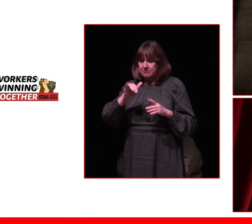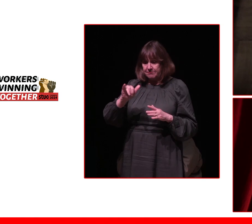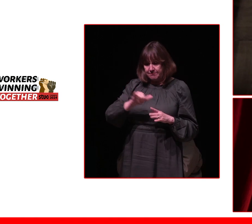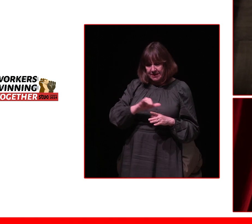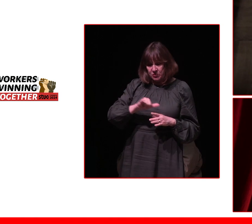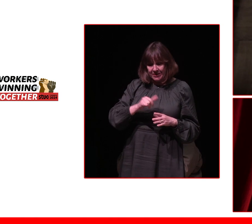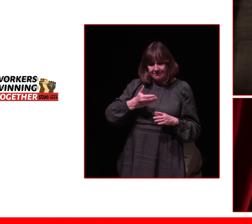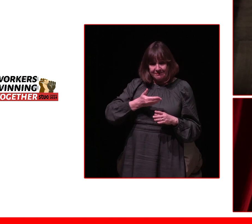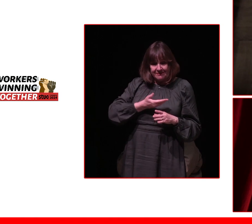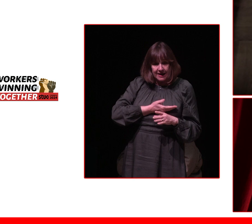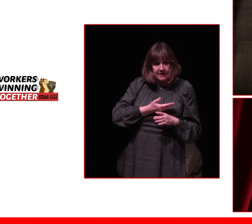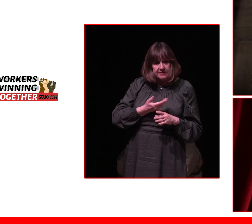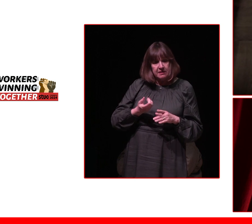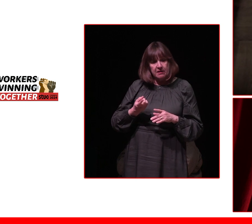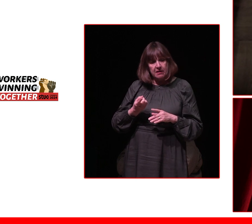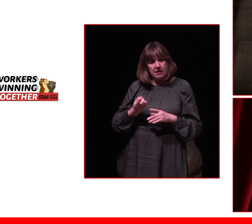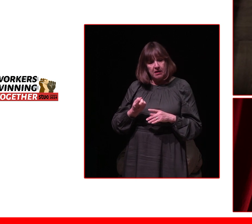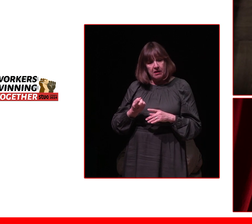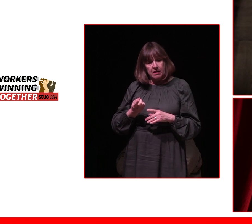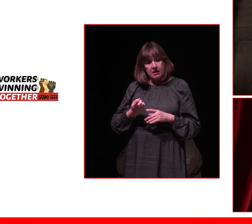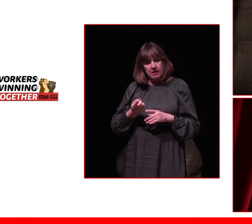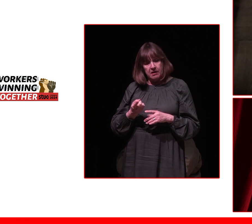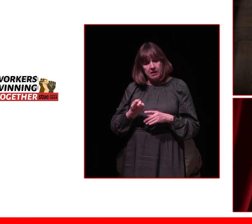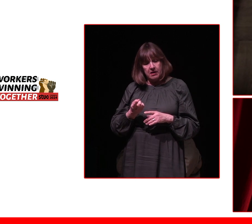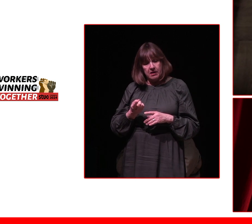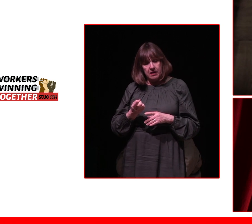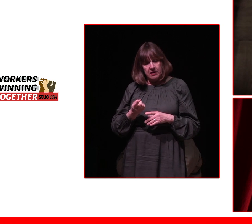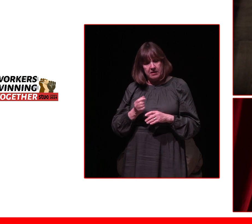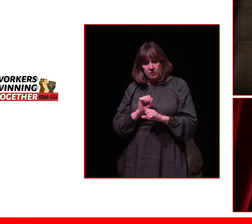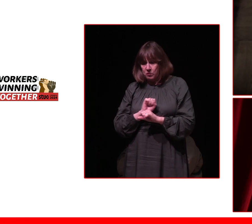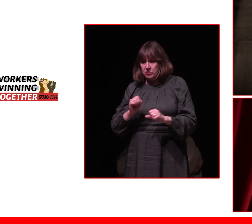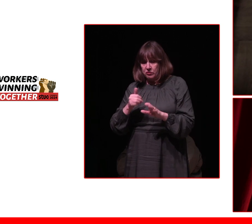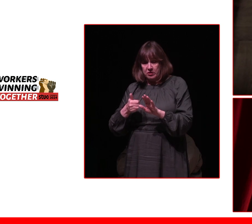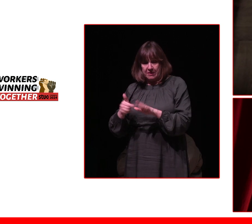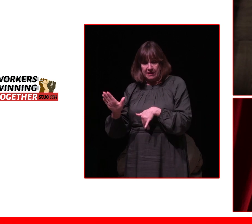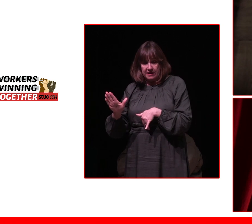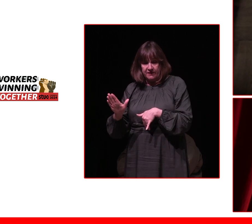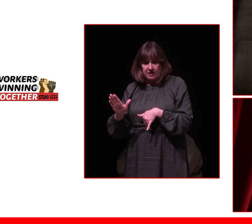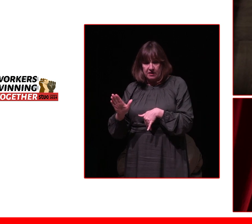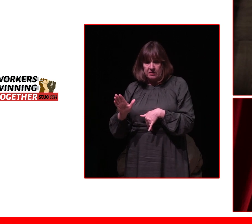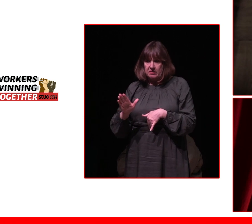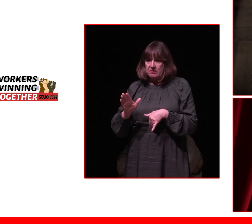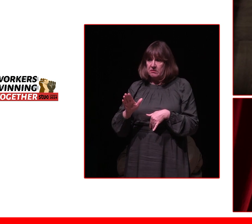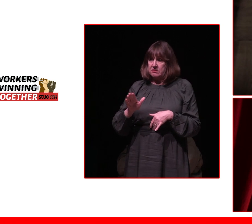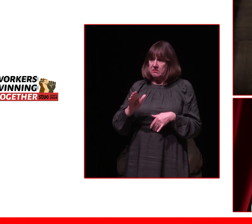is like we're not going anywhere. This is not our land.